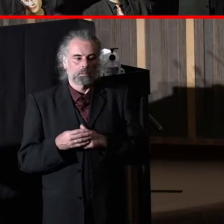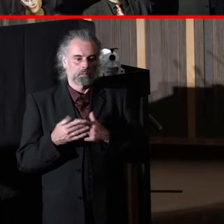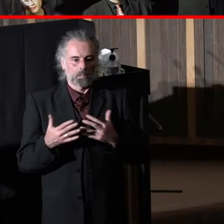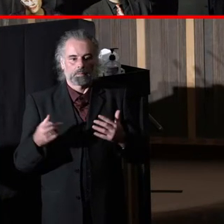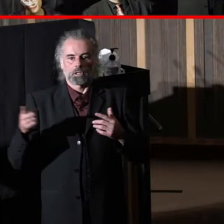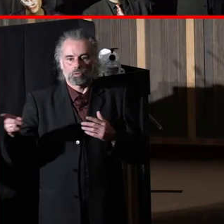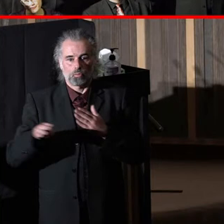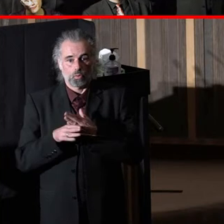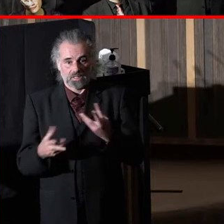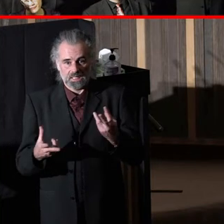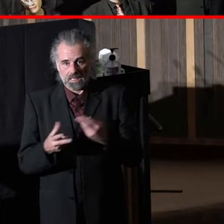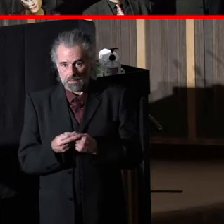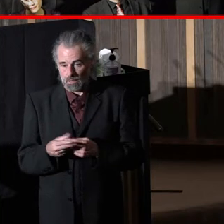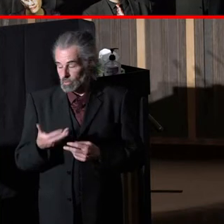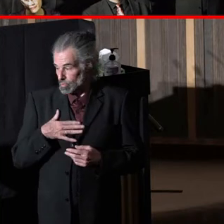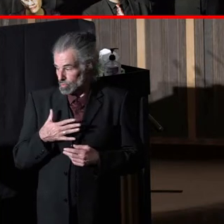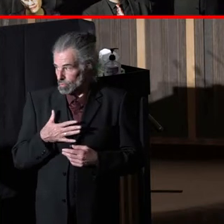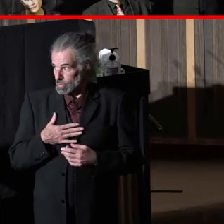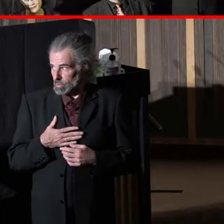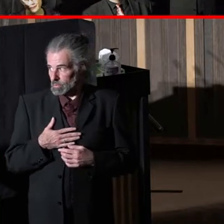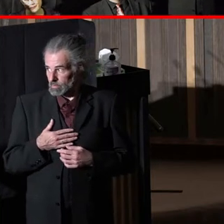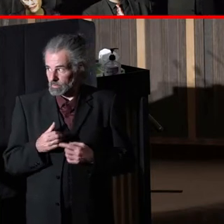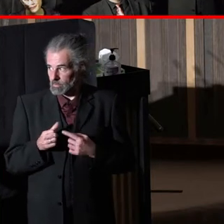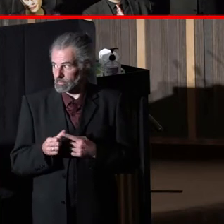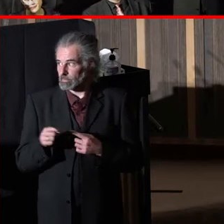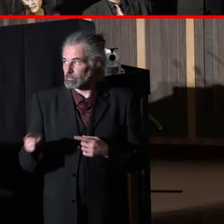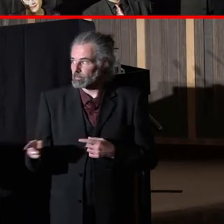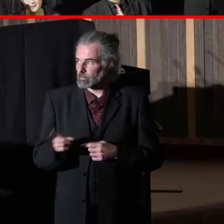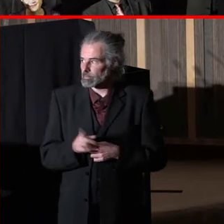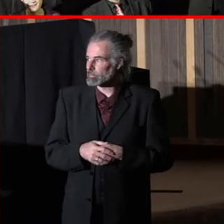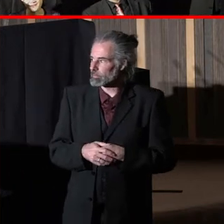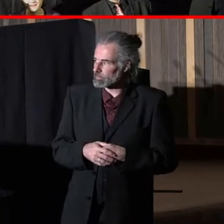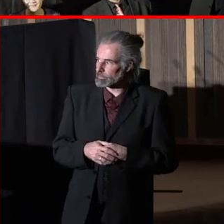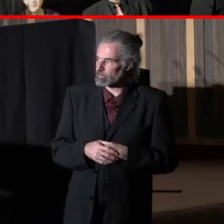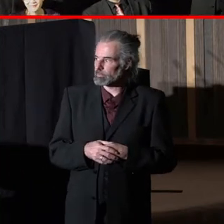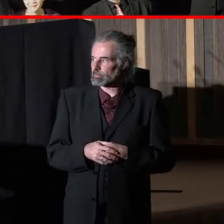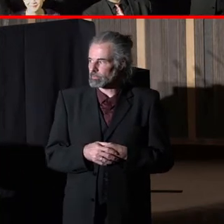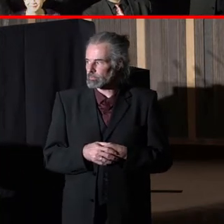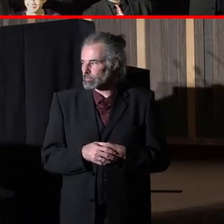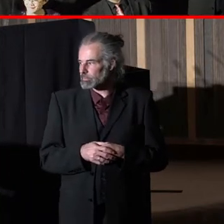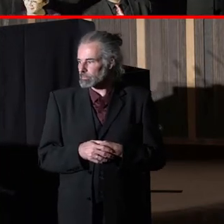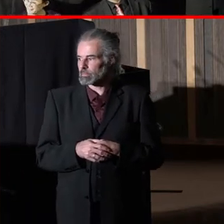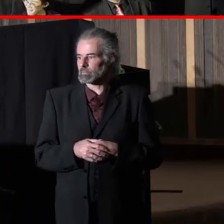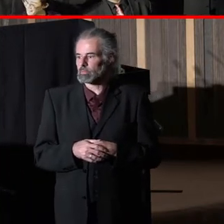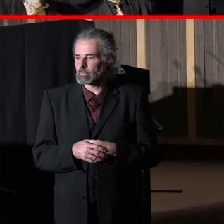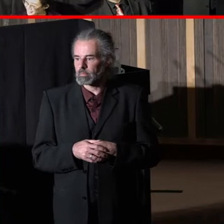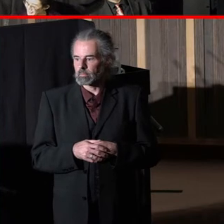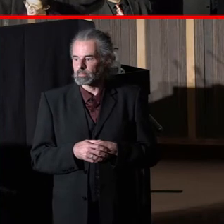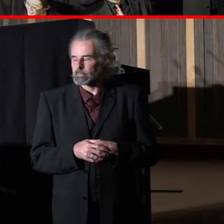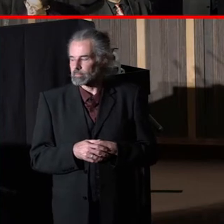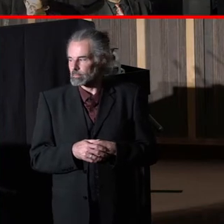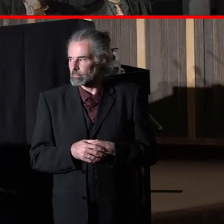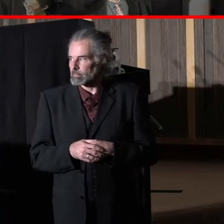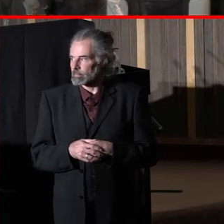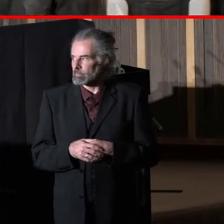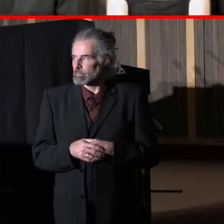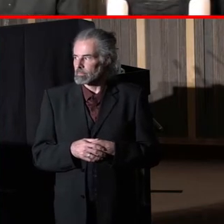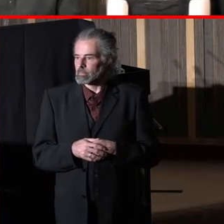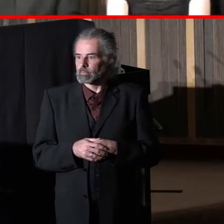did you come to work together? Does anyone want to answer that and just help tell a bit of the story? And then I'll throw to Hans for the full